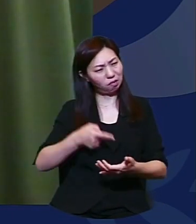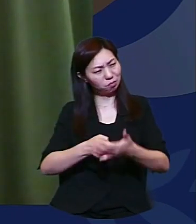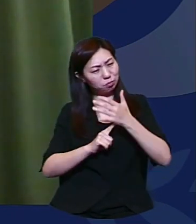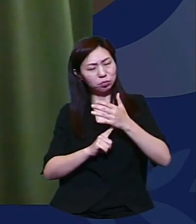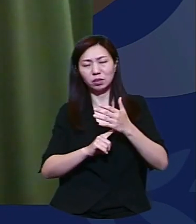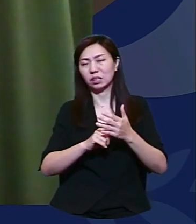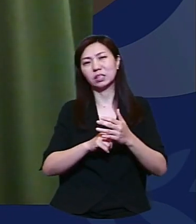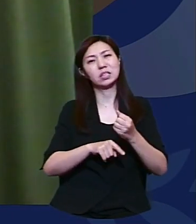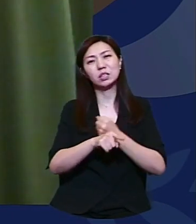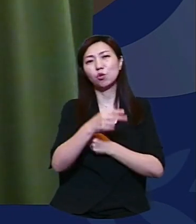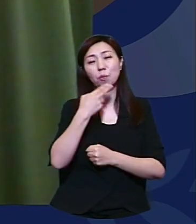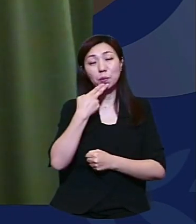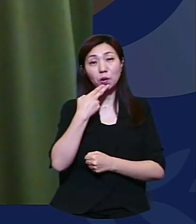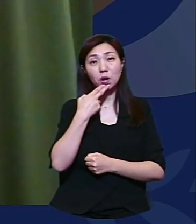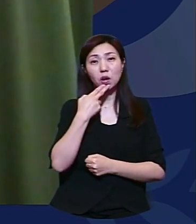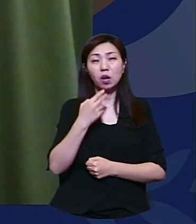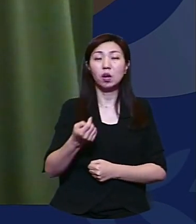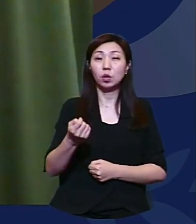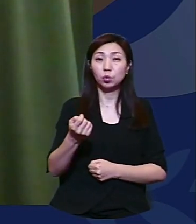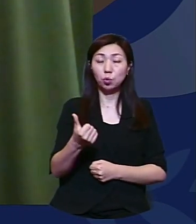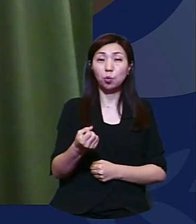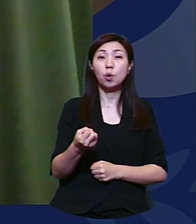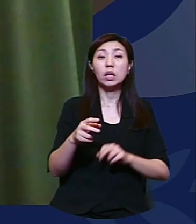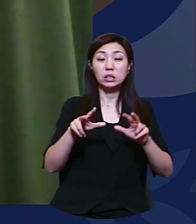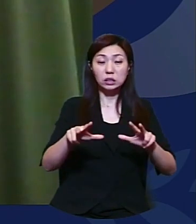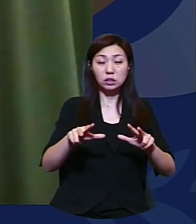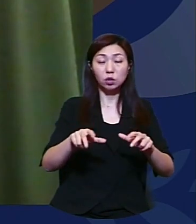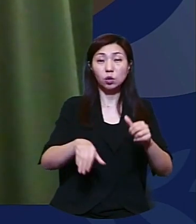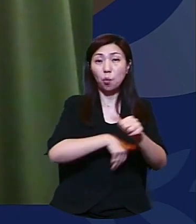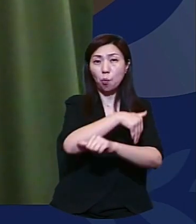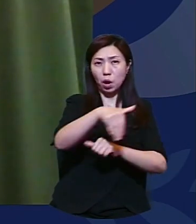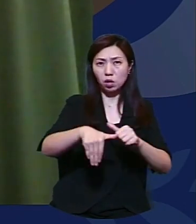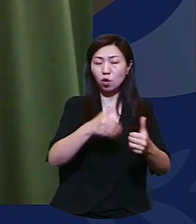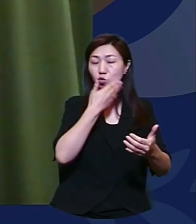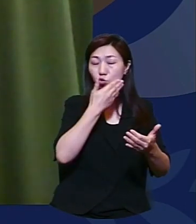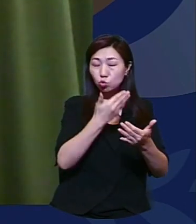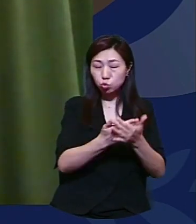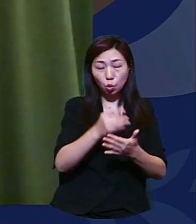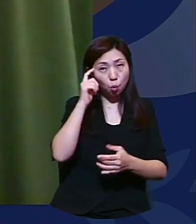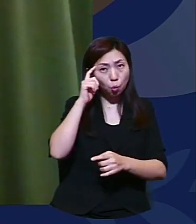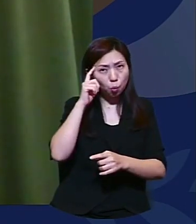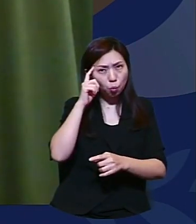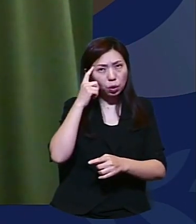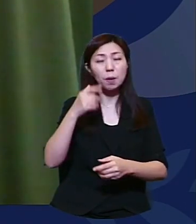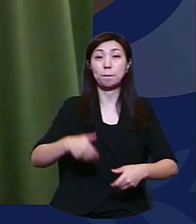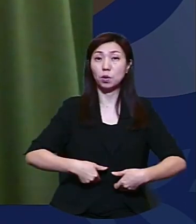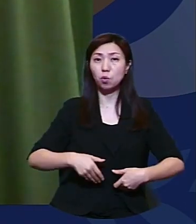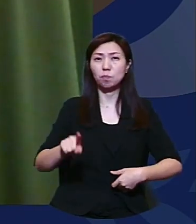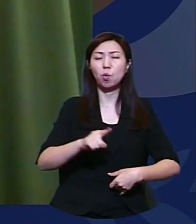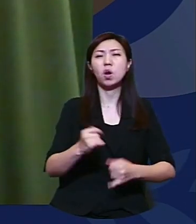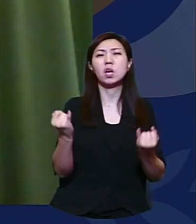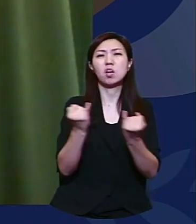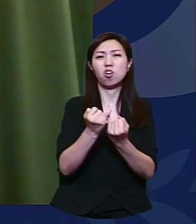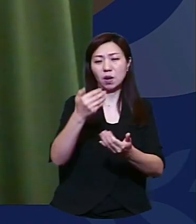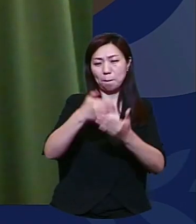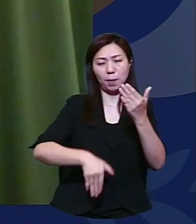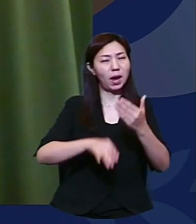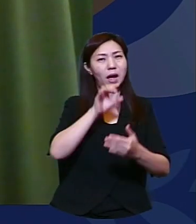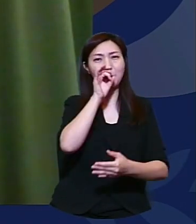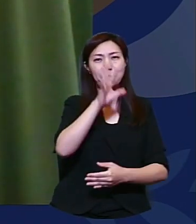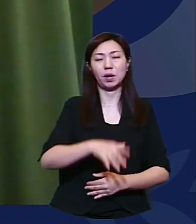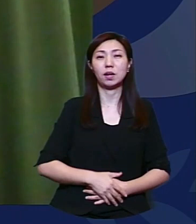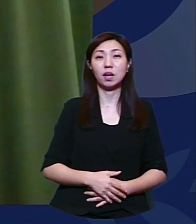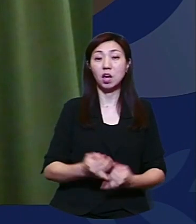you mentioned in your early remarks about the importance of locally relevant content. And I really think that is